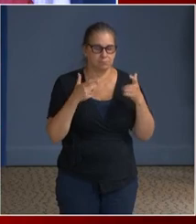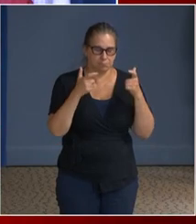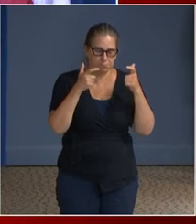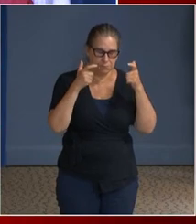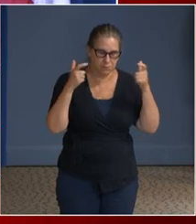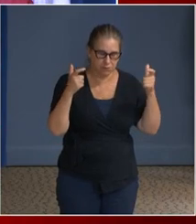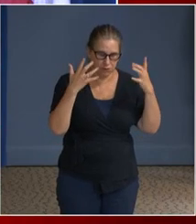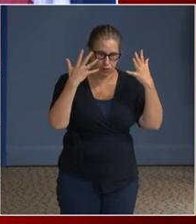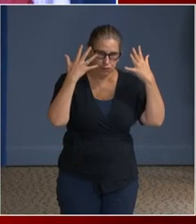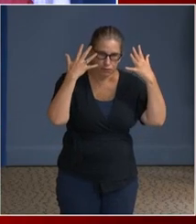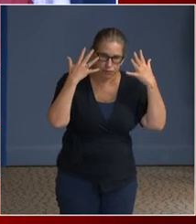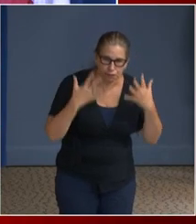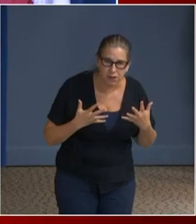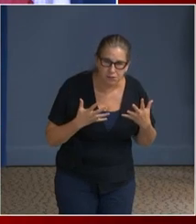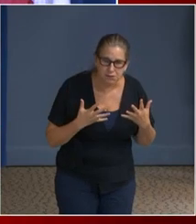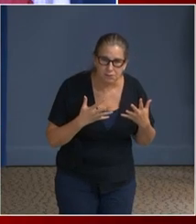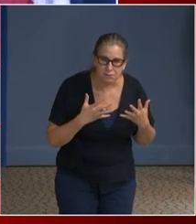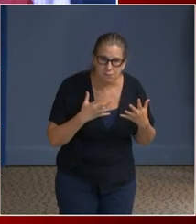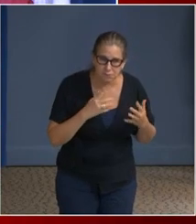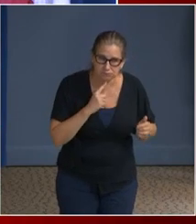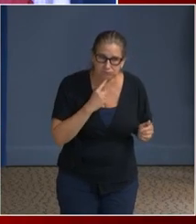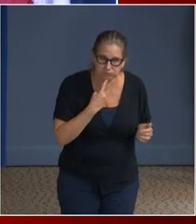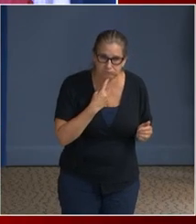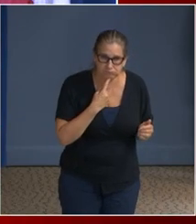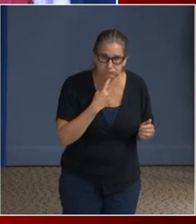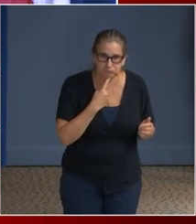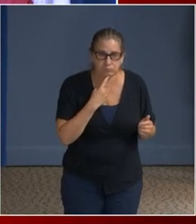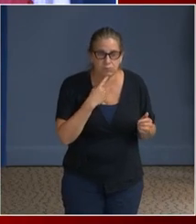we are also